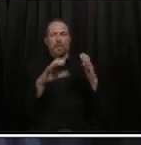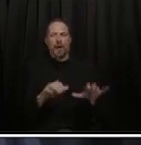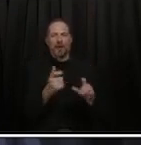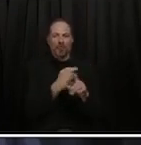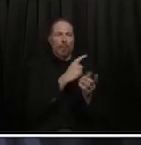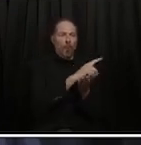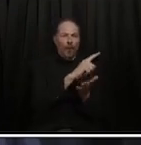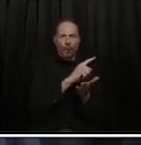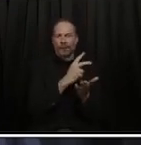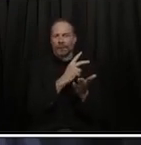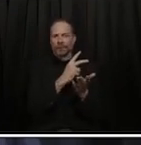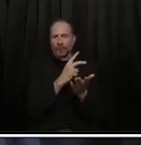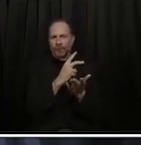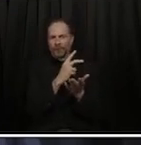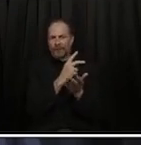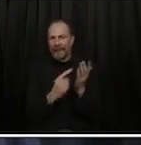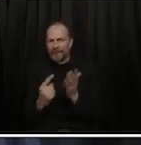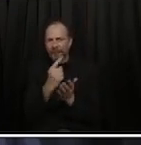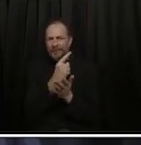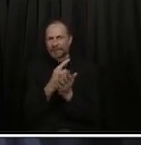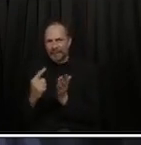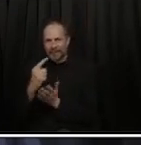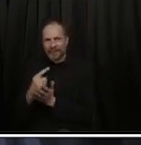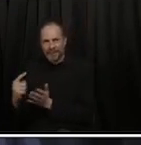second question then?